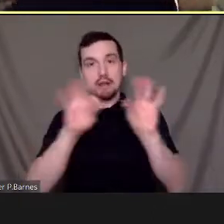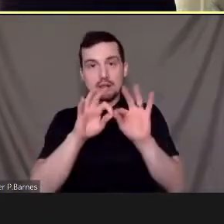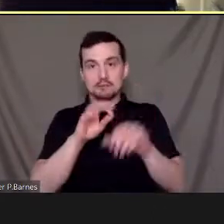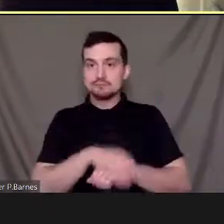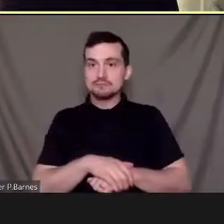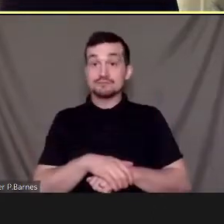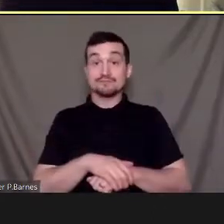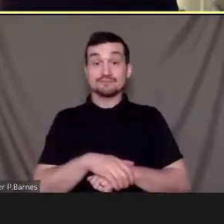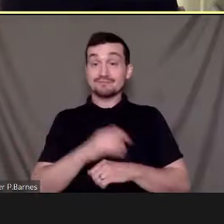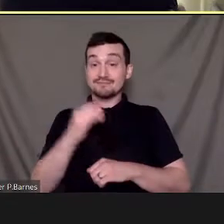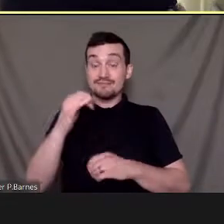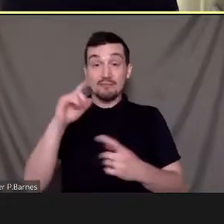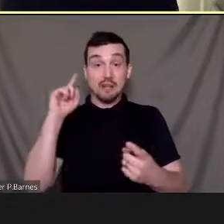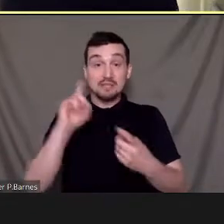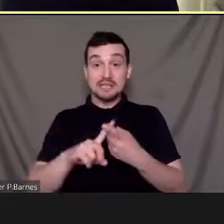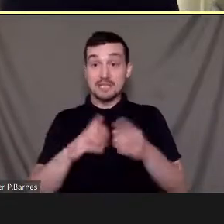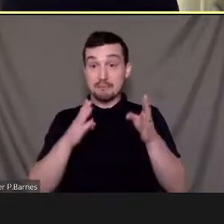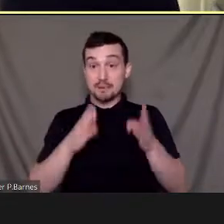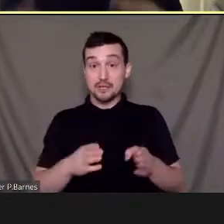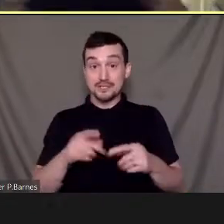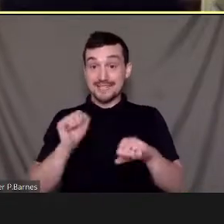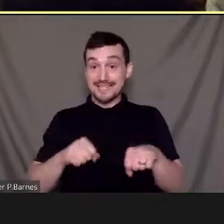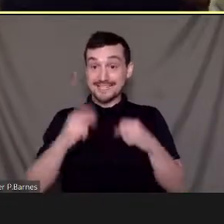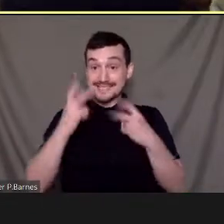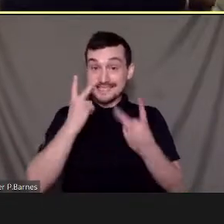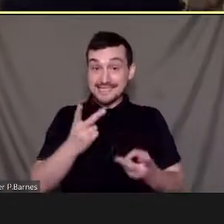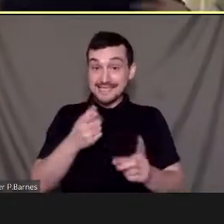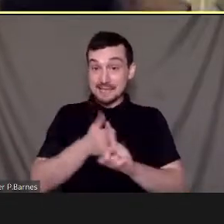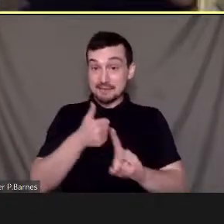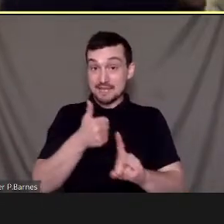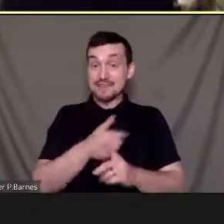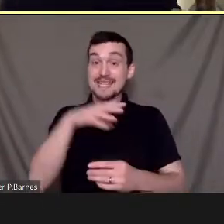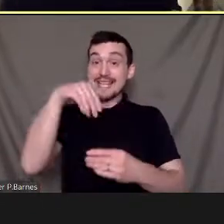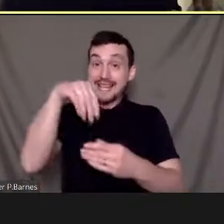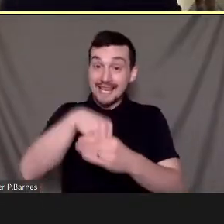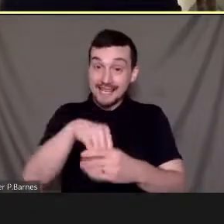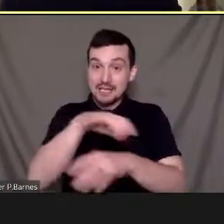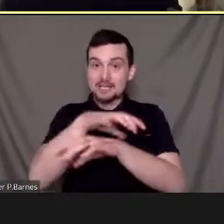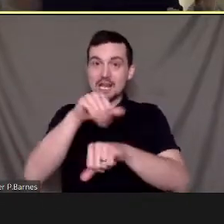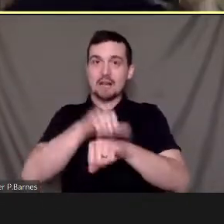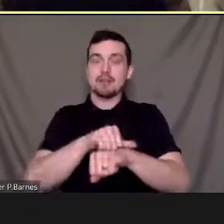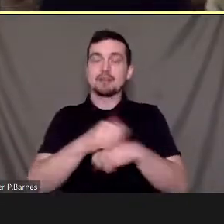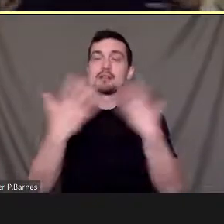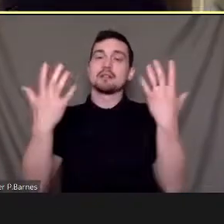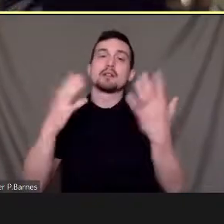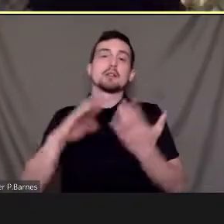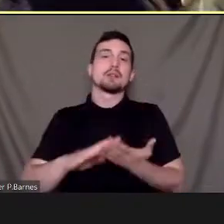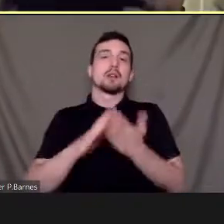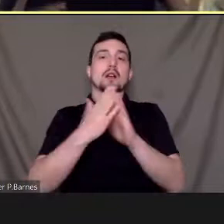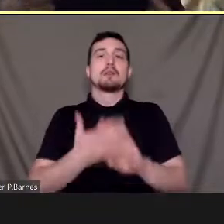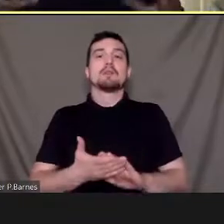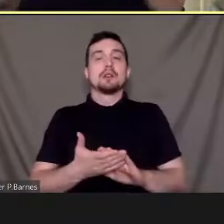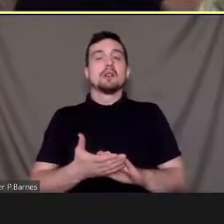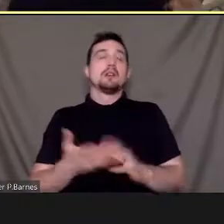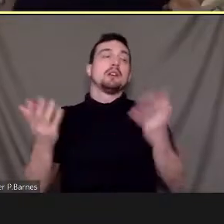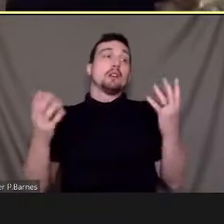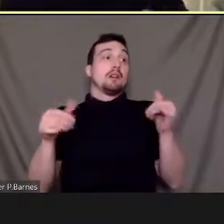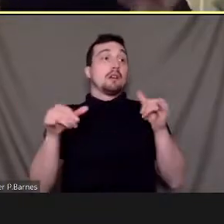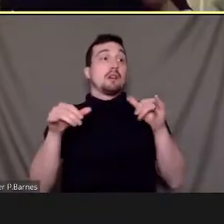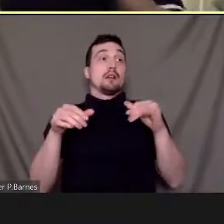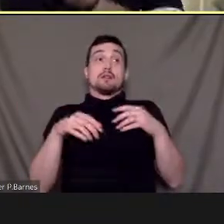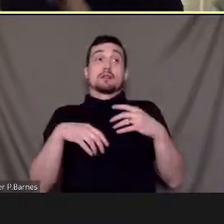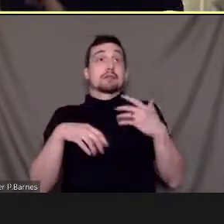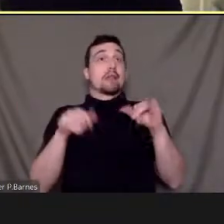themselves in something, in an assignment, it just becomes a thing where either I'm going to do this rote